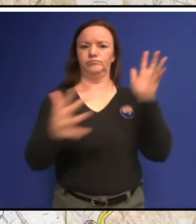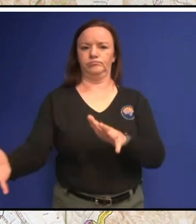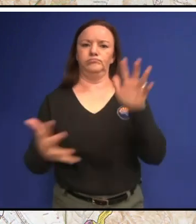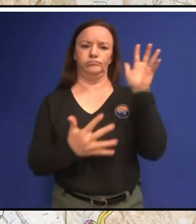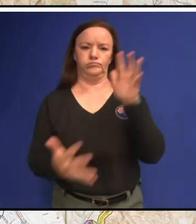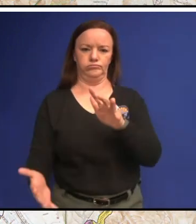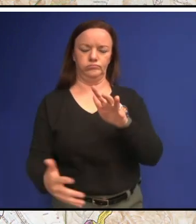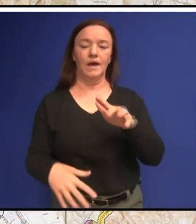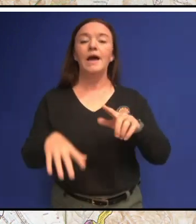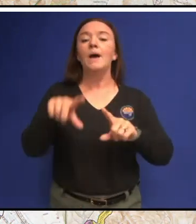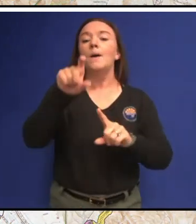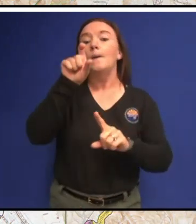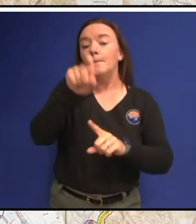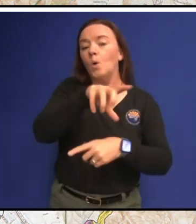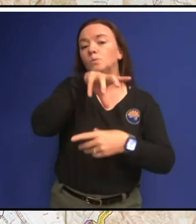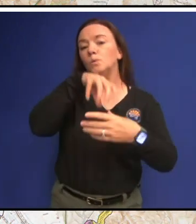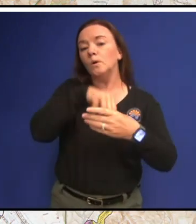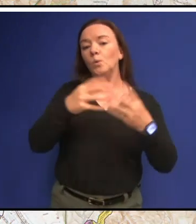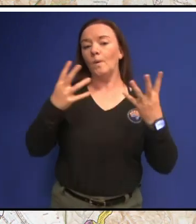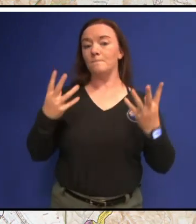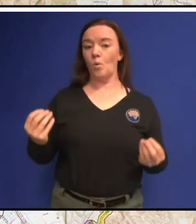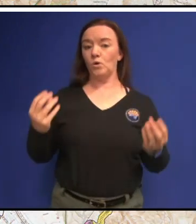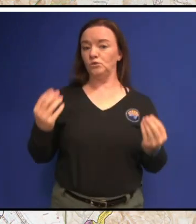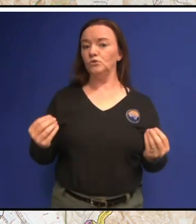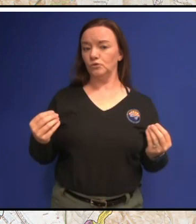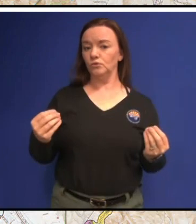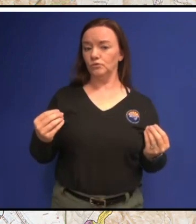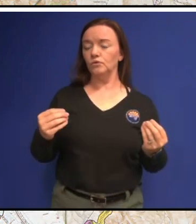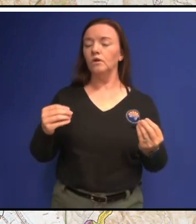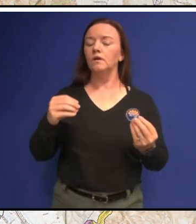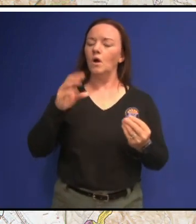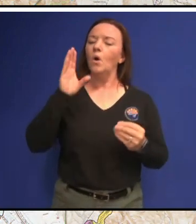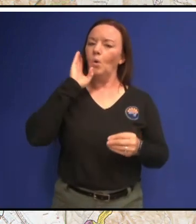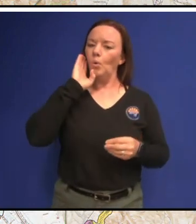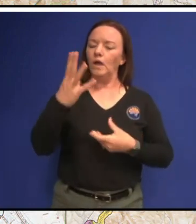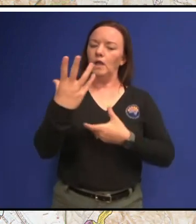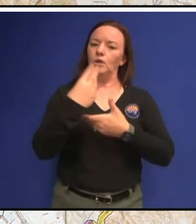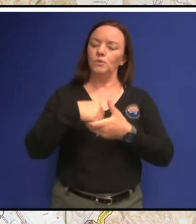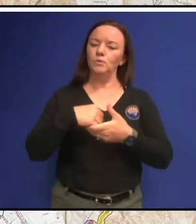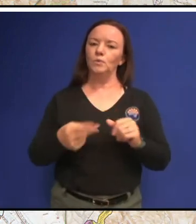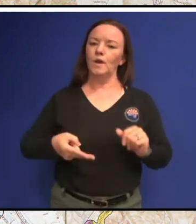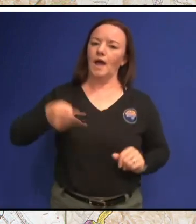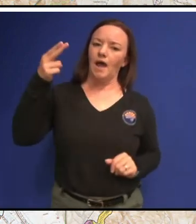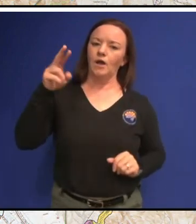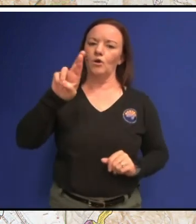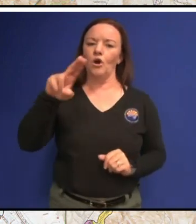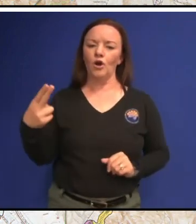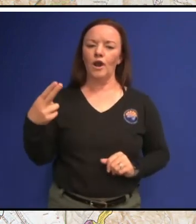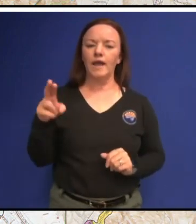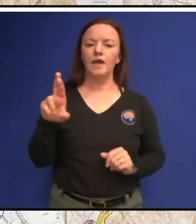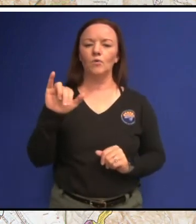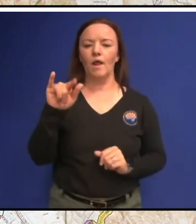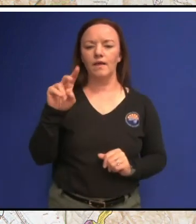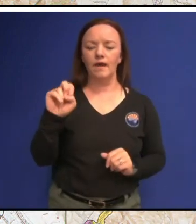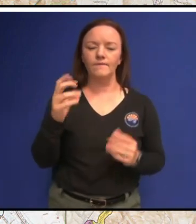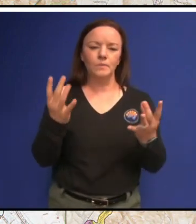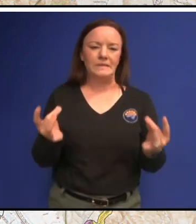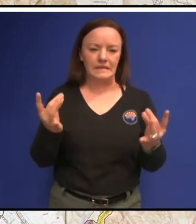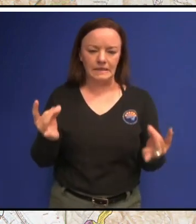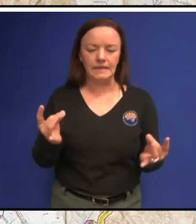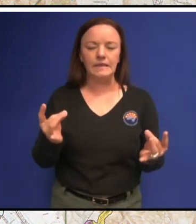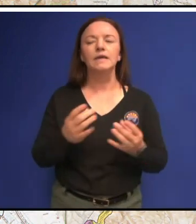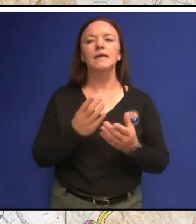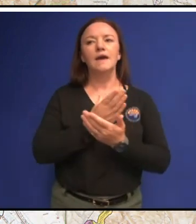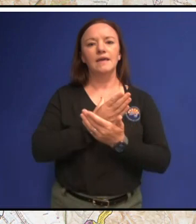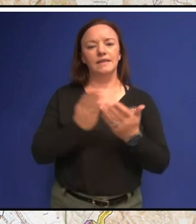moisture. It's certainly going to be accompanied with higher relative humidities and things that tend to moderate the fire behavior in and of